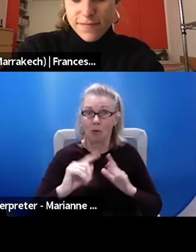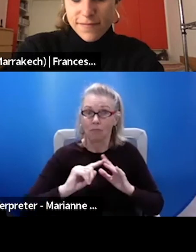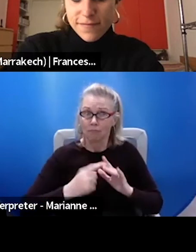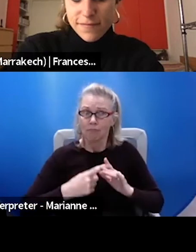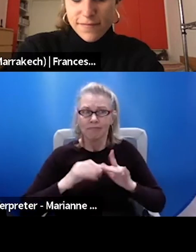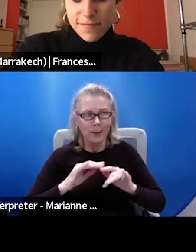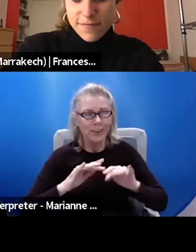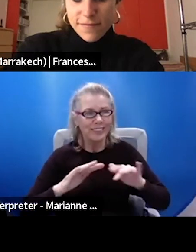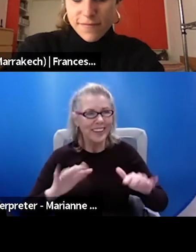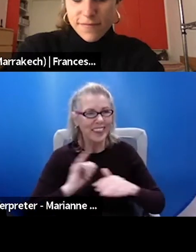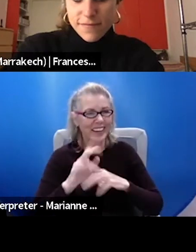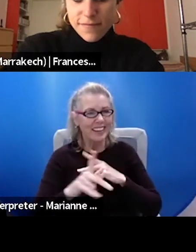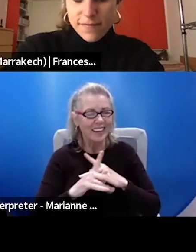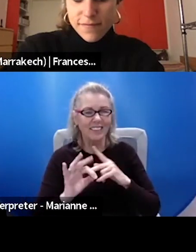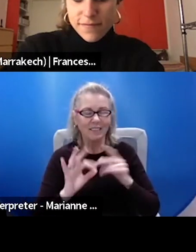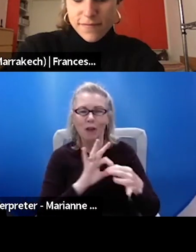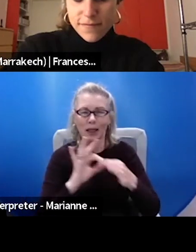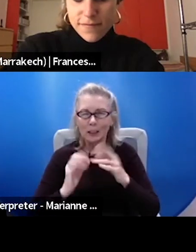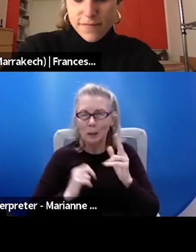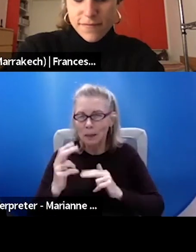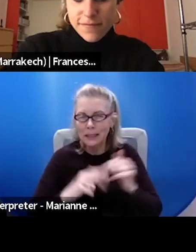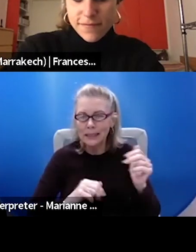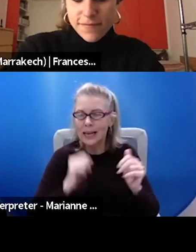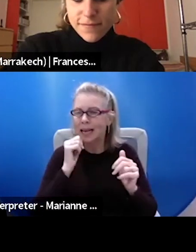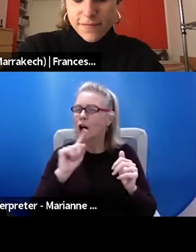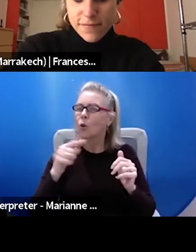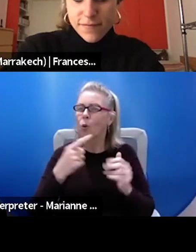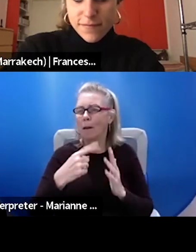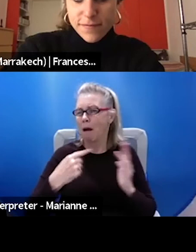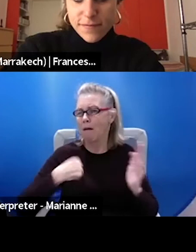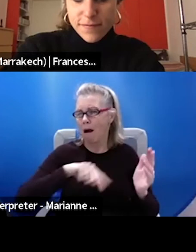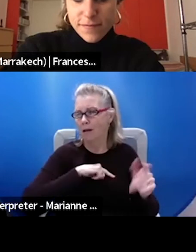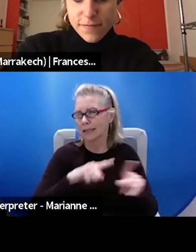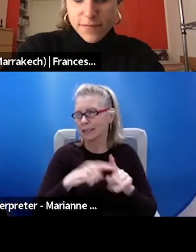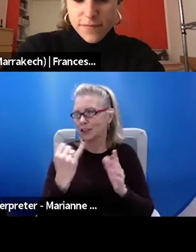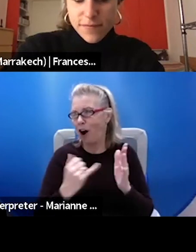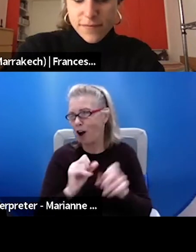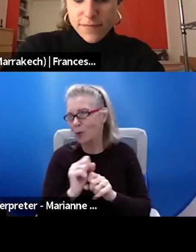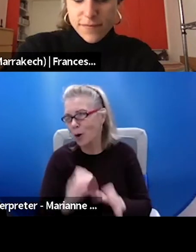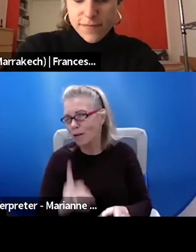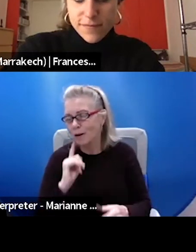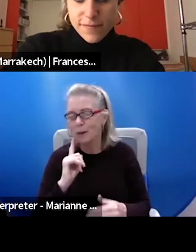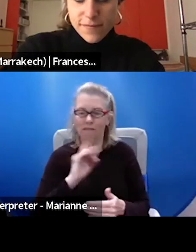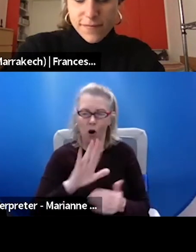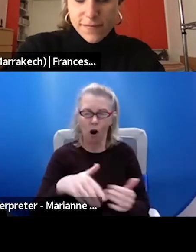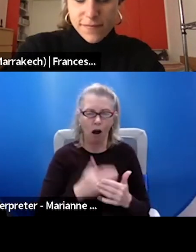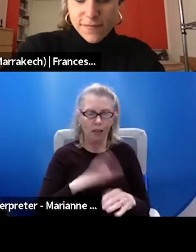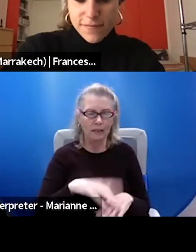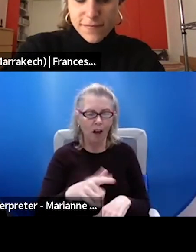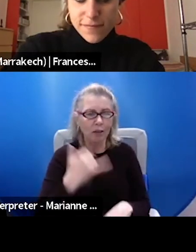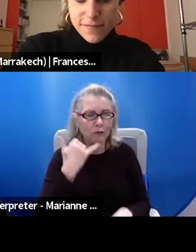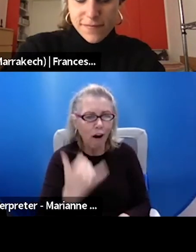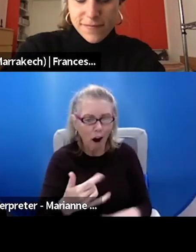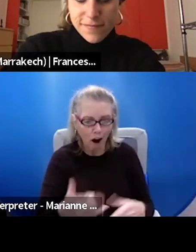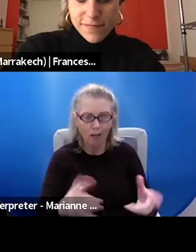of relationship building, not just amongst us arts workers, but everyone that's on this call, extending out to all of